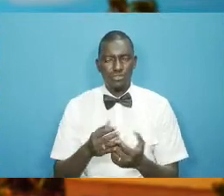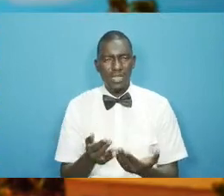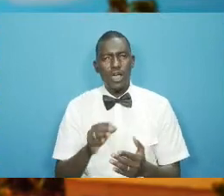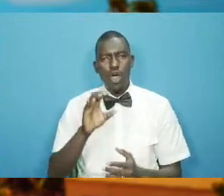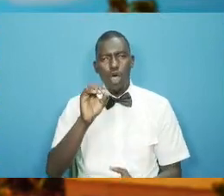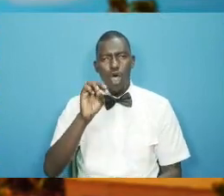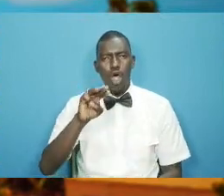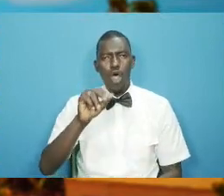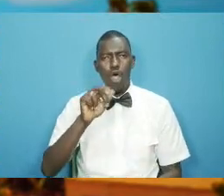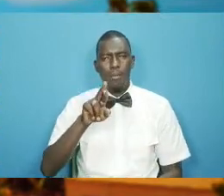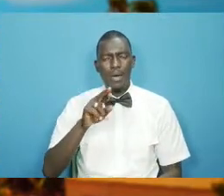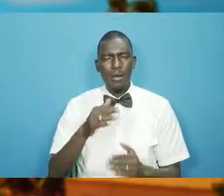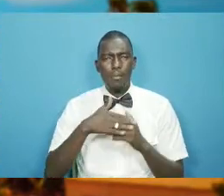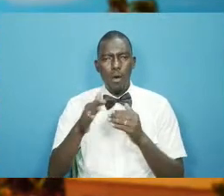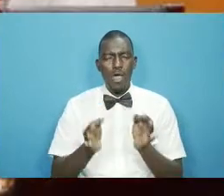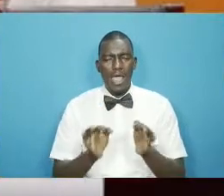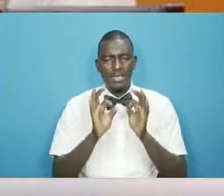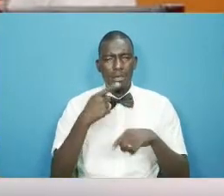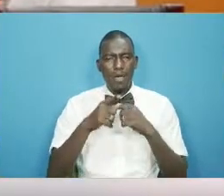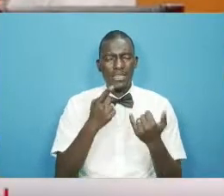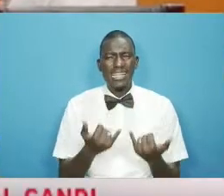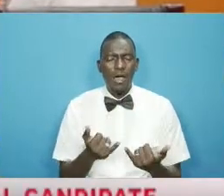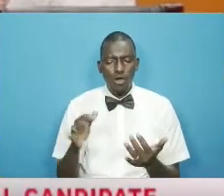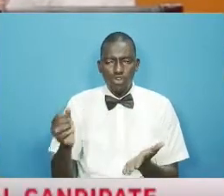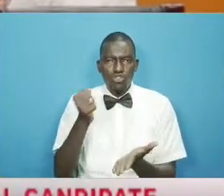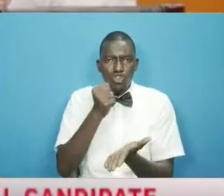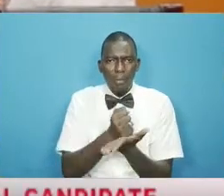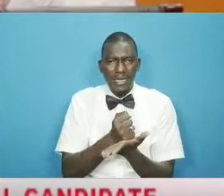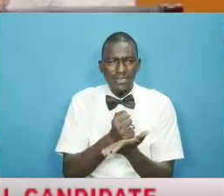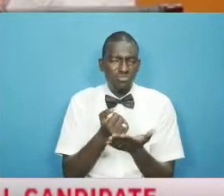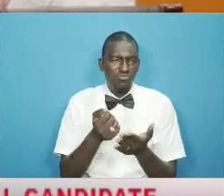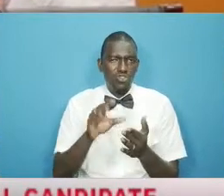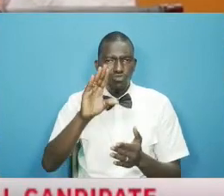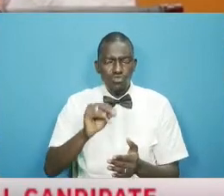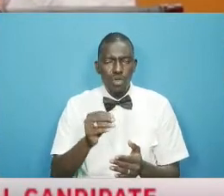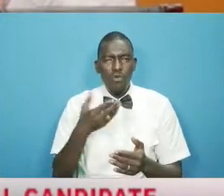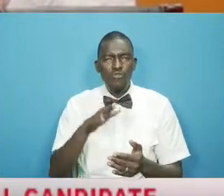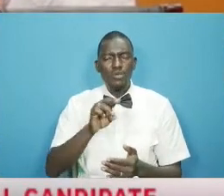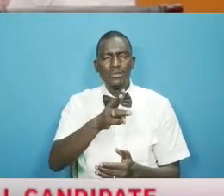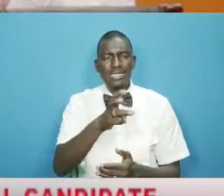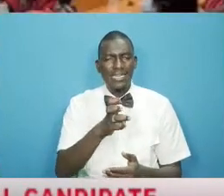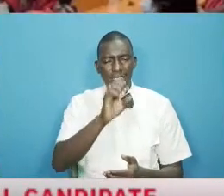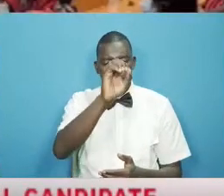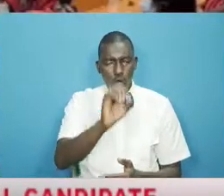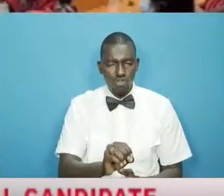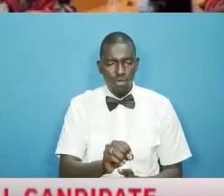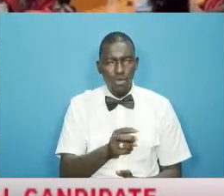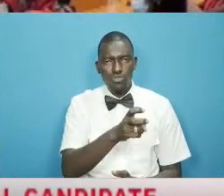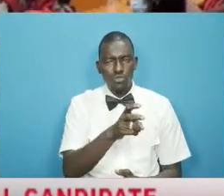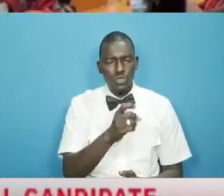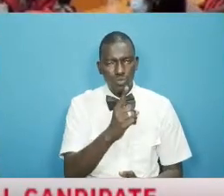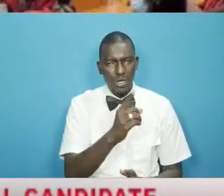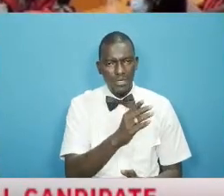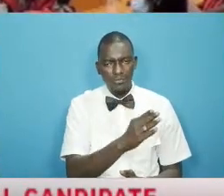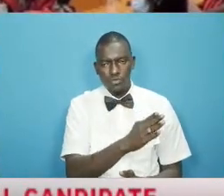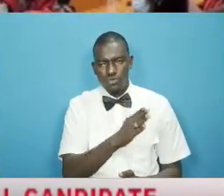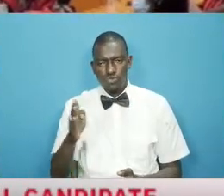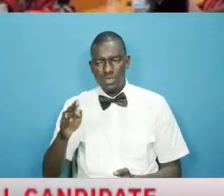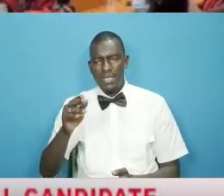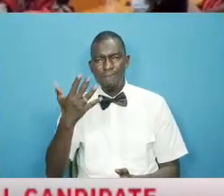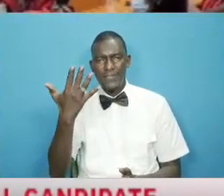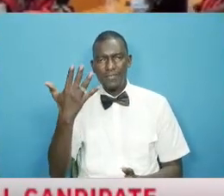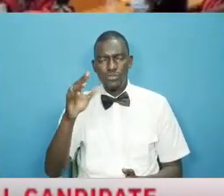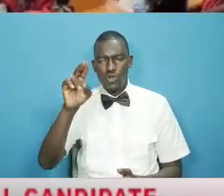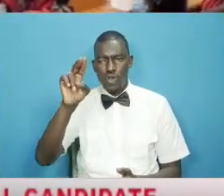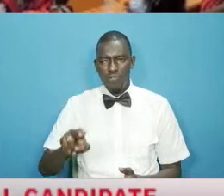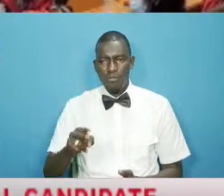Omar Pujalo has the rest of that story. Nominations will be conducted from the 30th of October 2021 to the 5th of